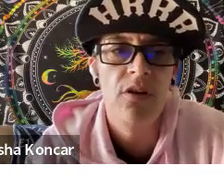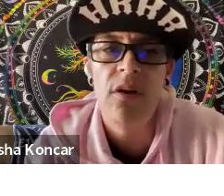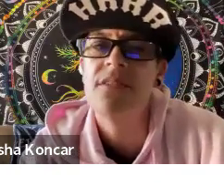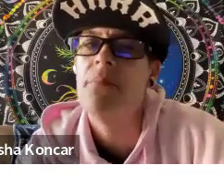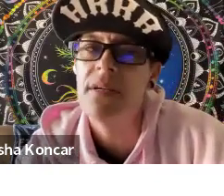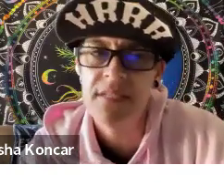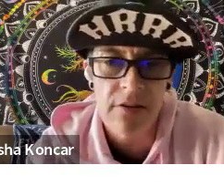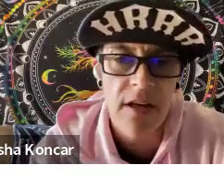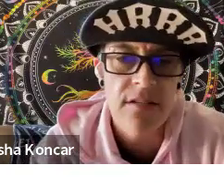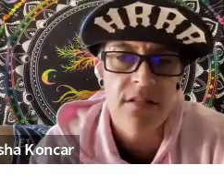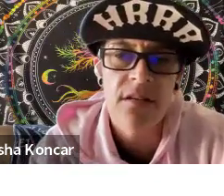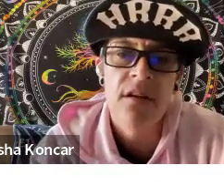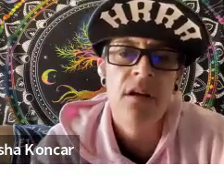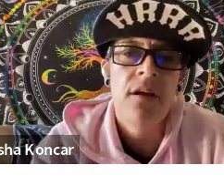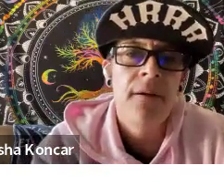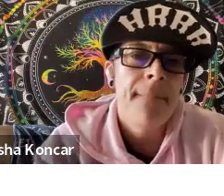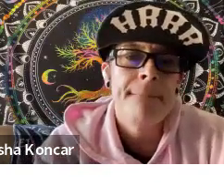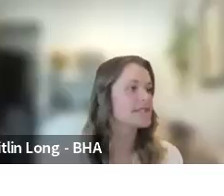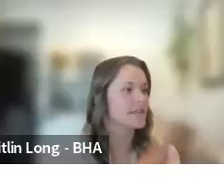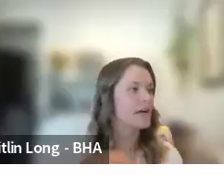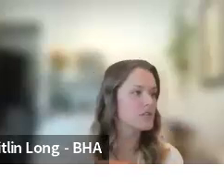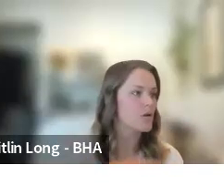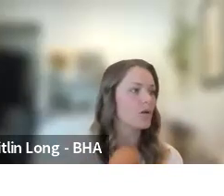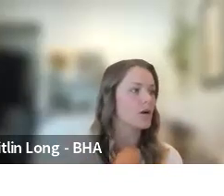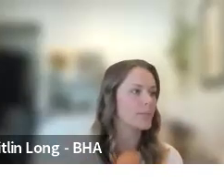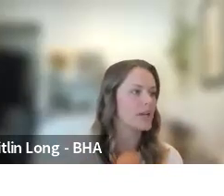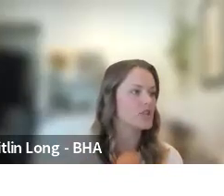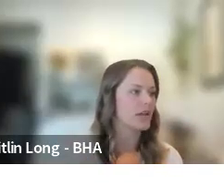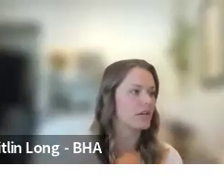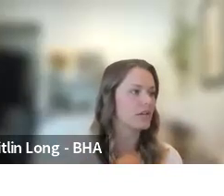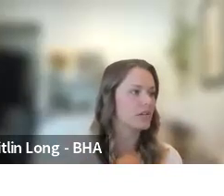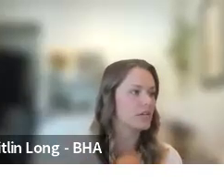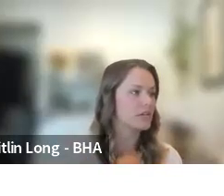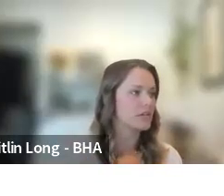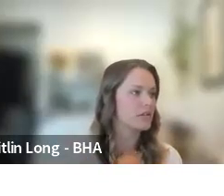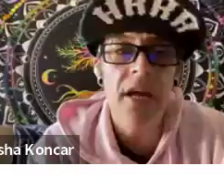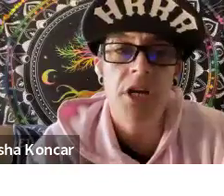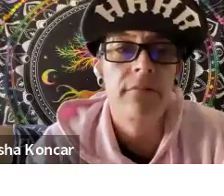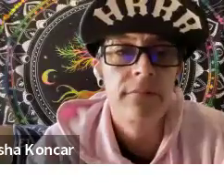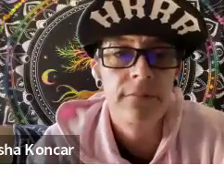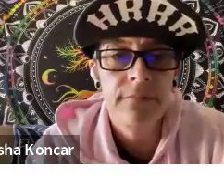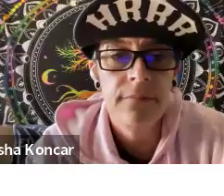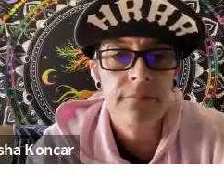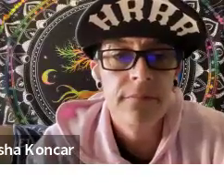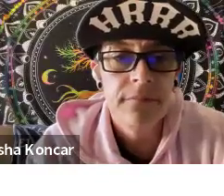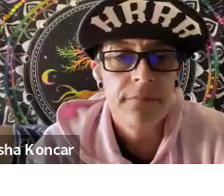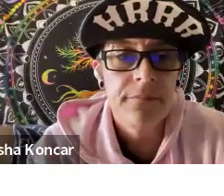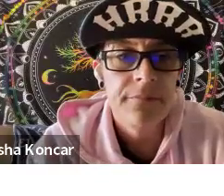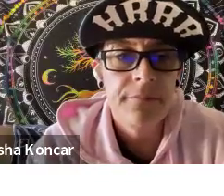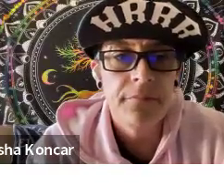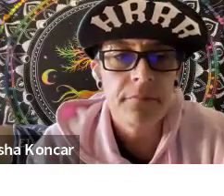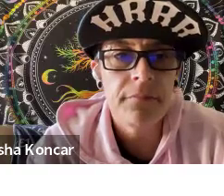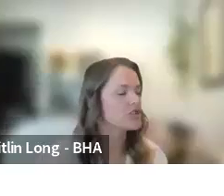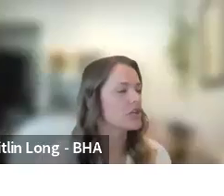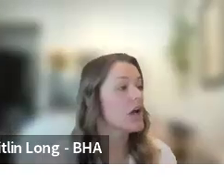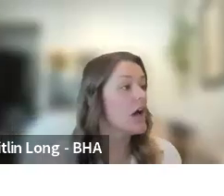what you guys mean by standardized. Are you asking the council as a whole or BHA? The BHA. Okay, sorry. Just want to make sure